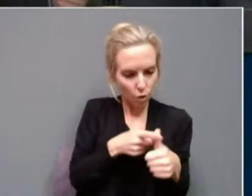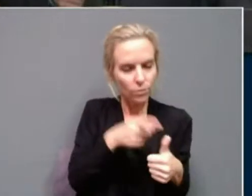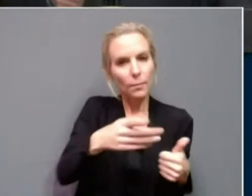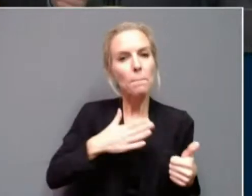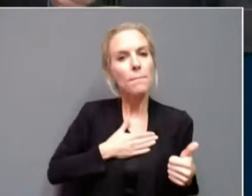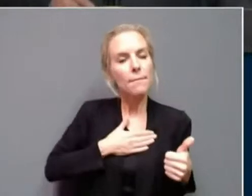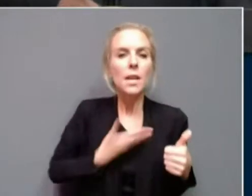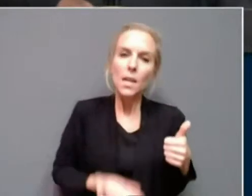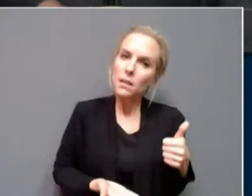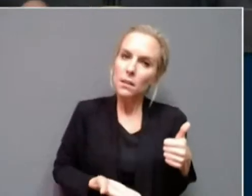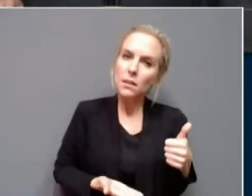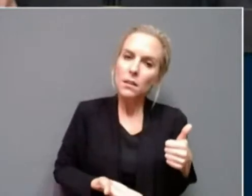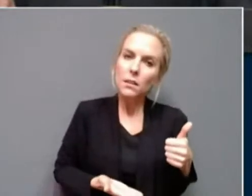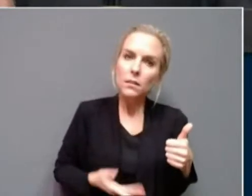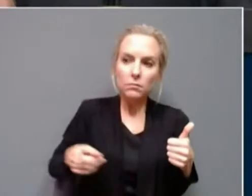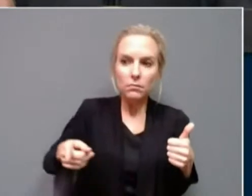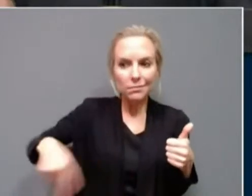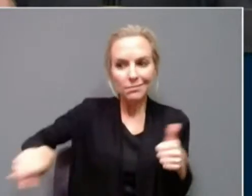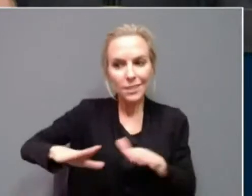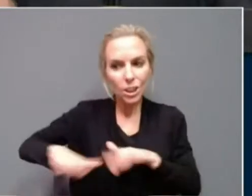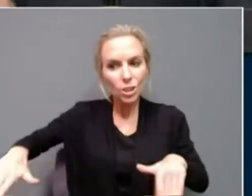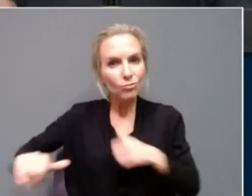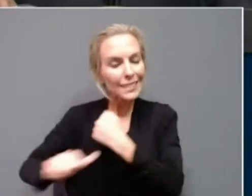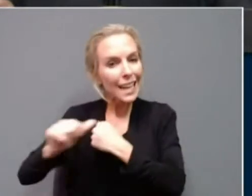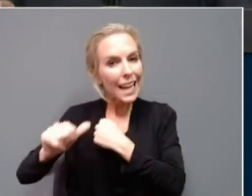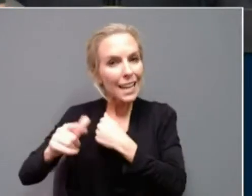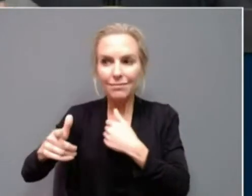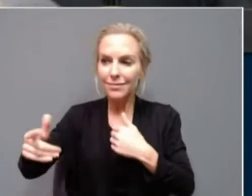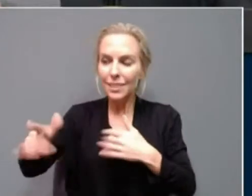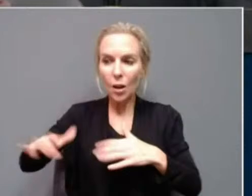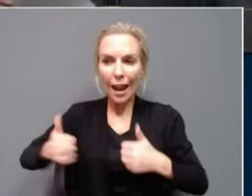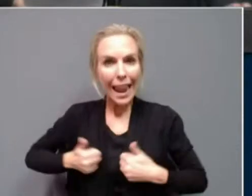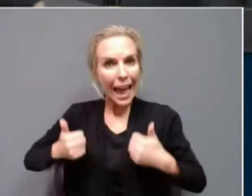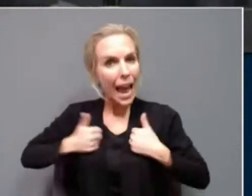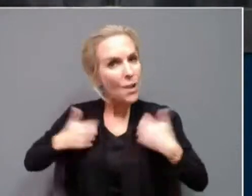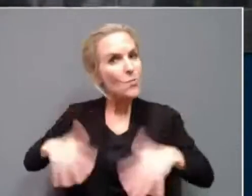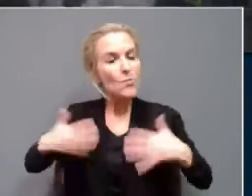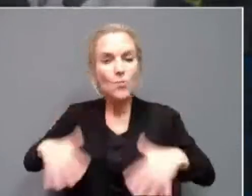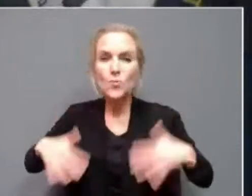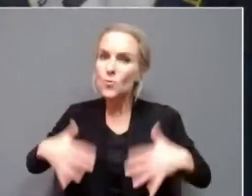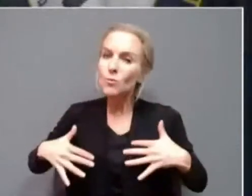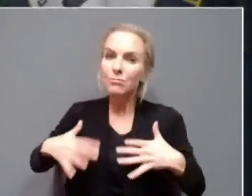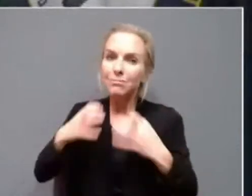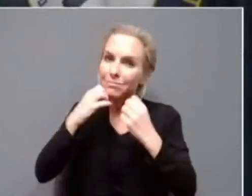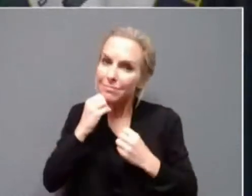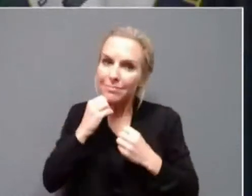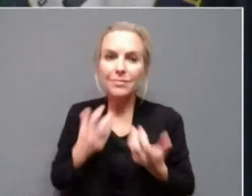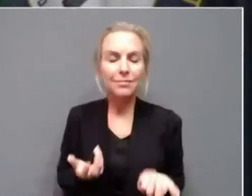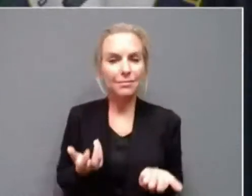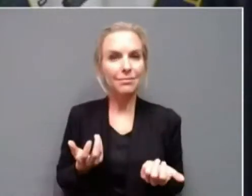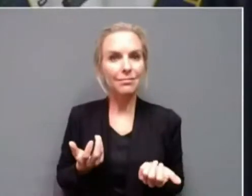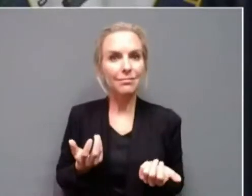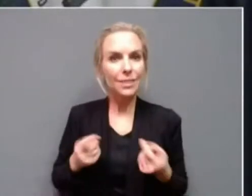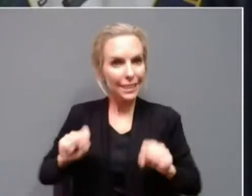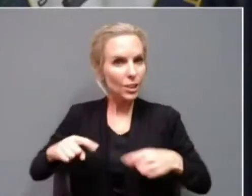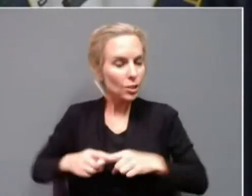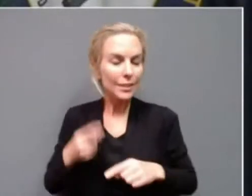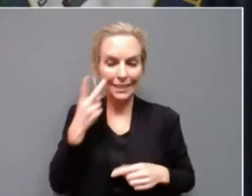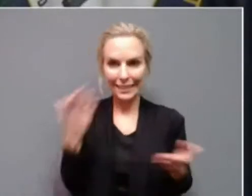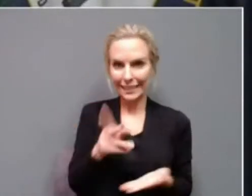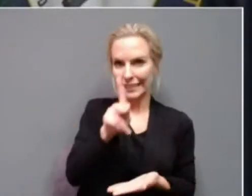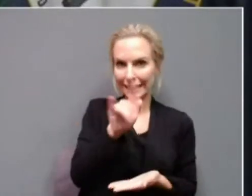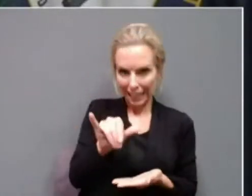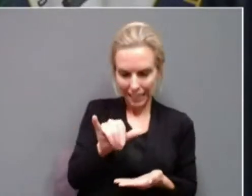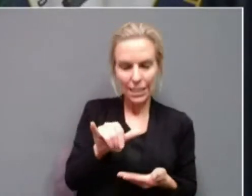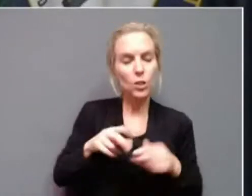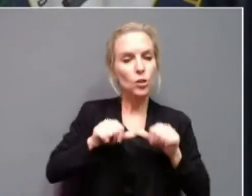they are in danger. So today, to talk about what we are seeing in Kentucky, we continue to invite some